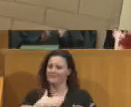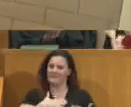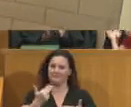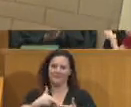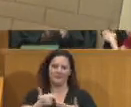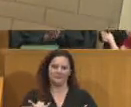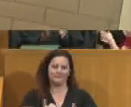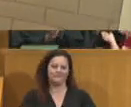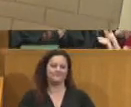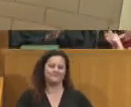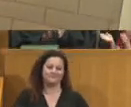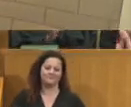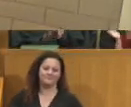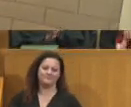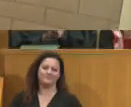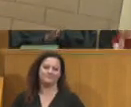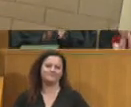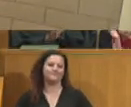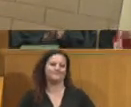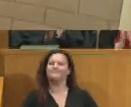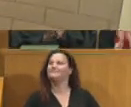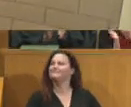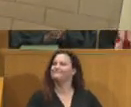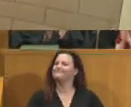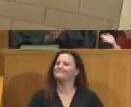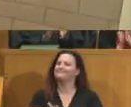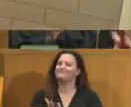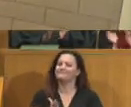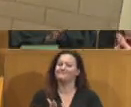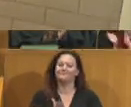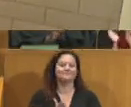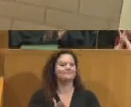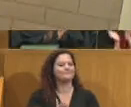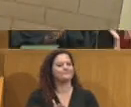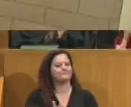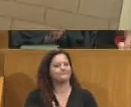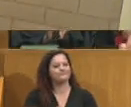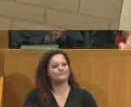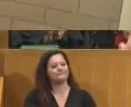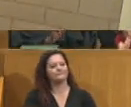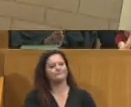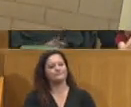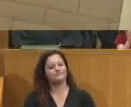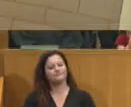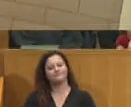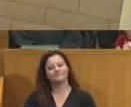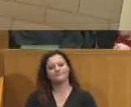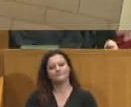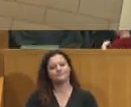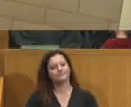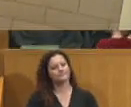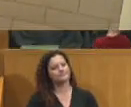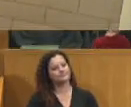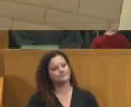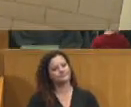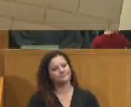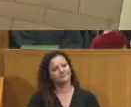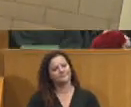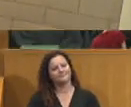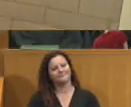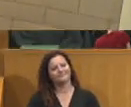that have been a big part of my life. So when I start my day, I can't start my day without thinking about all